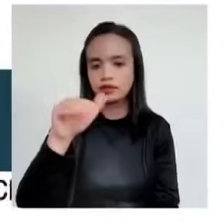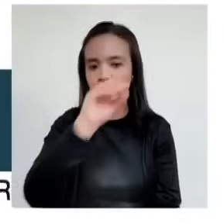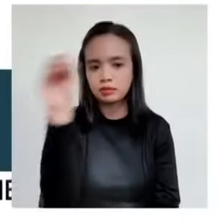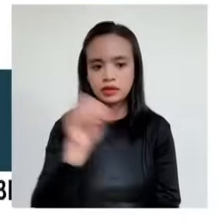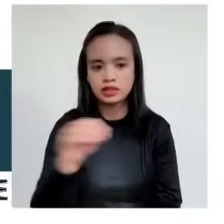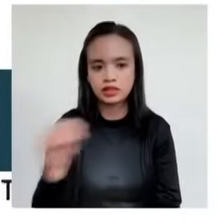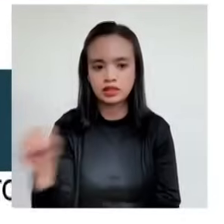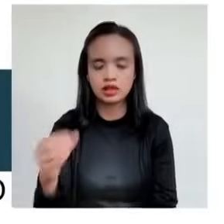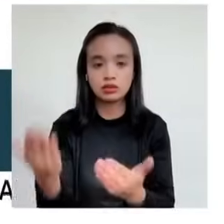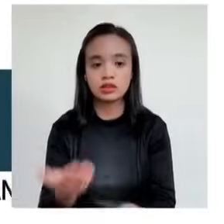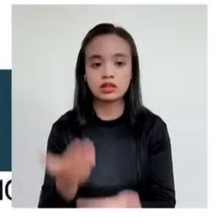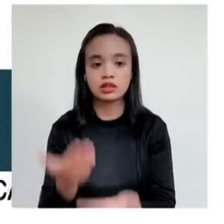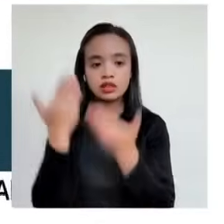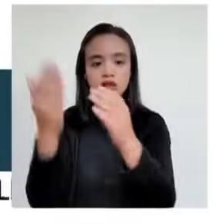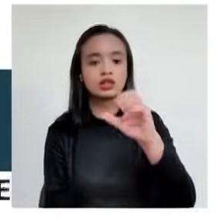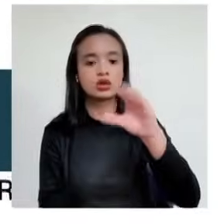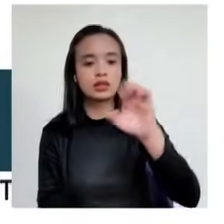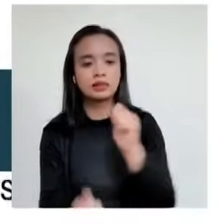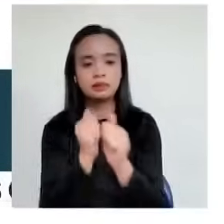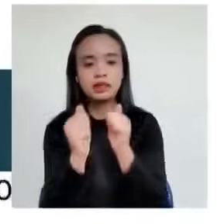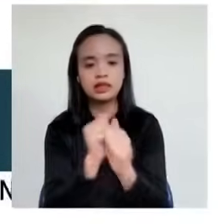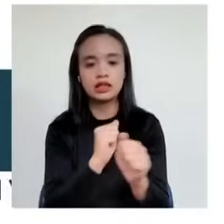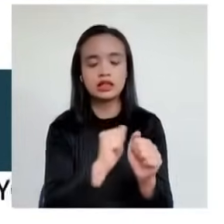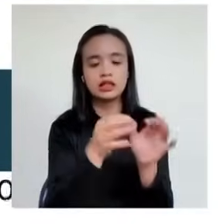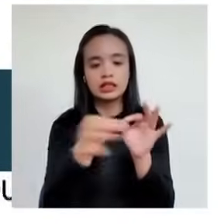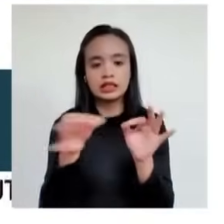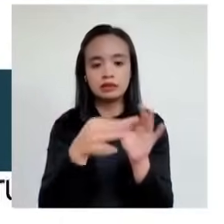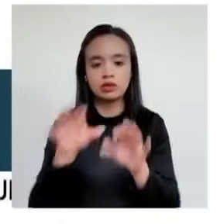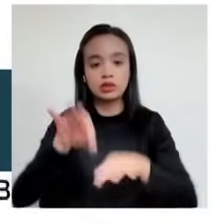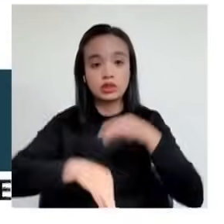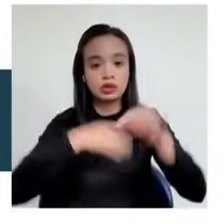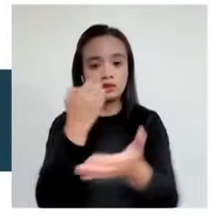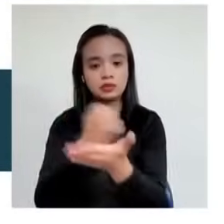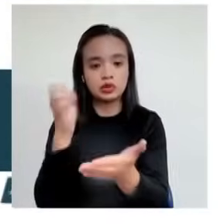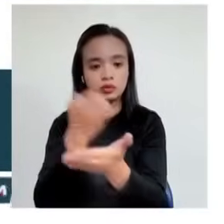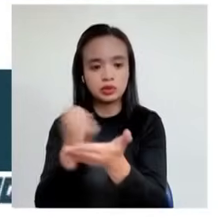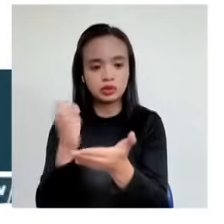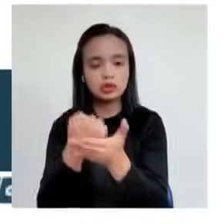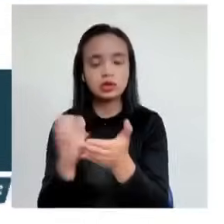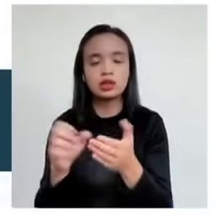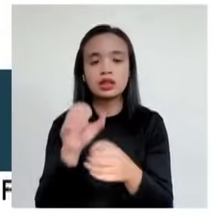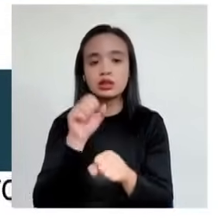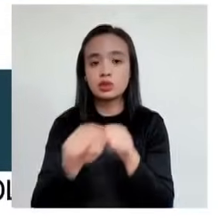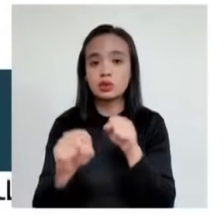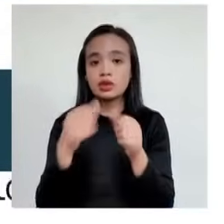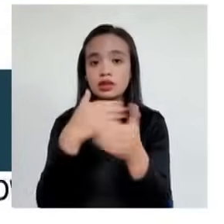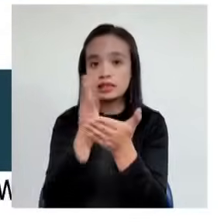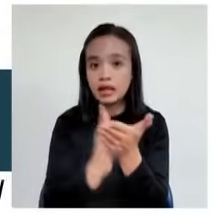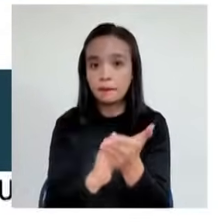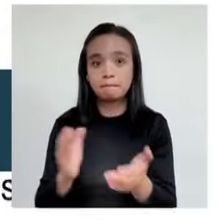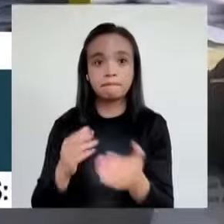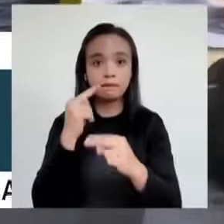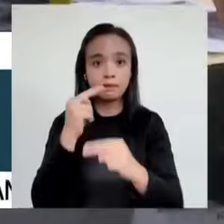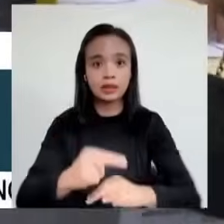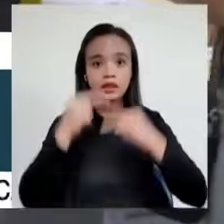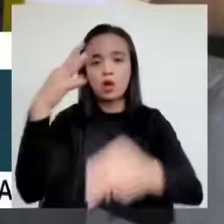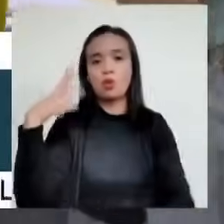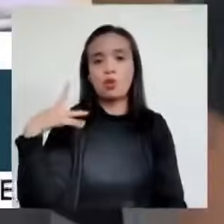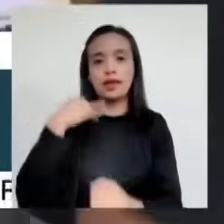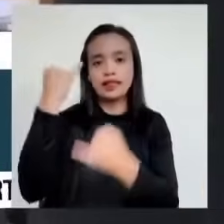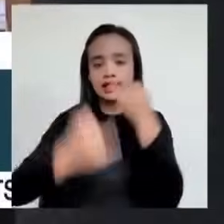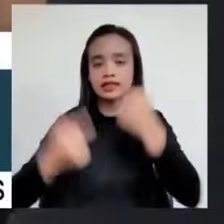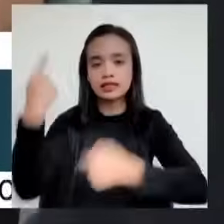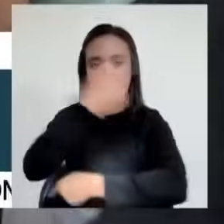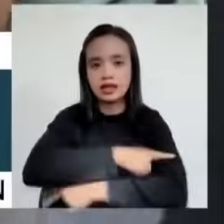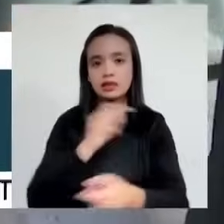SOSE sa buong bansa. And of course, some of the candidates will be waiting for the last day to submit the